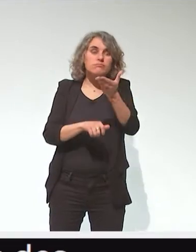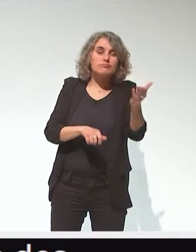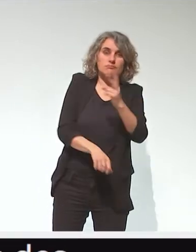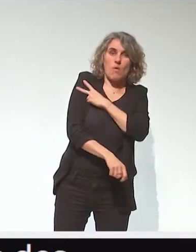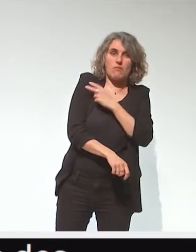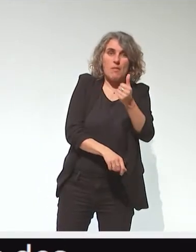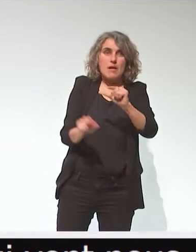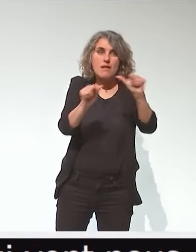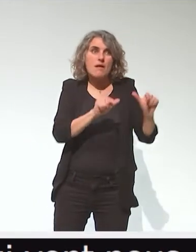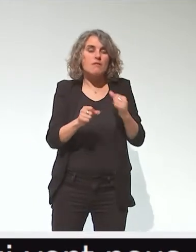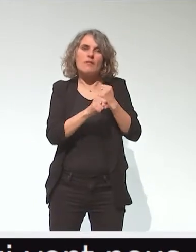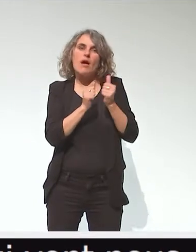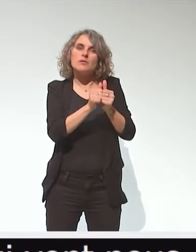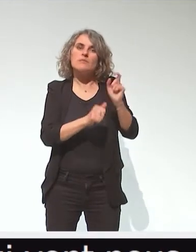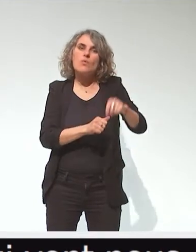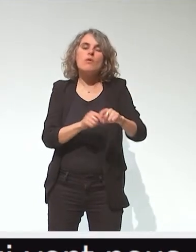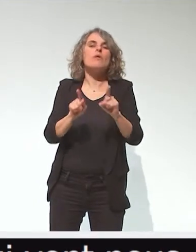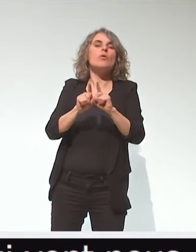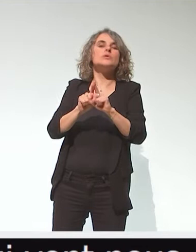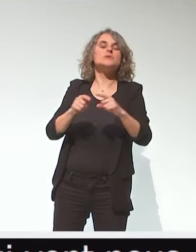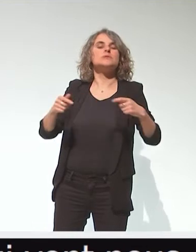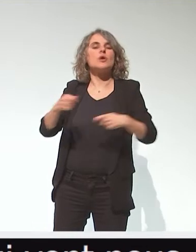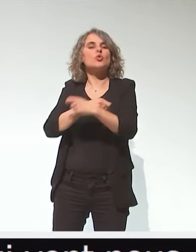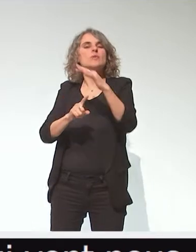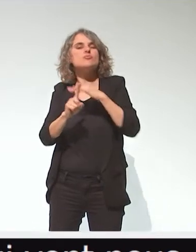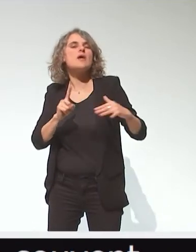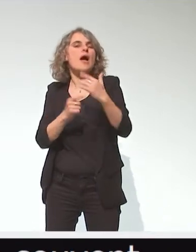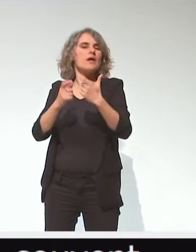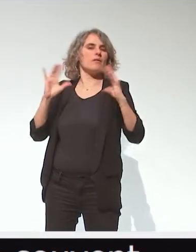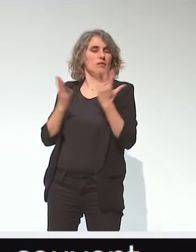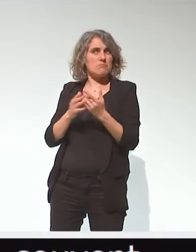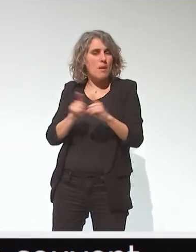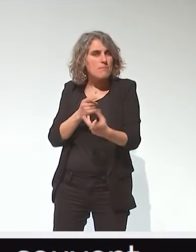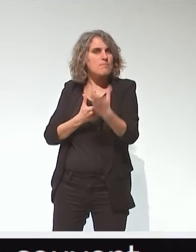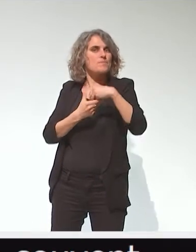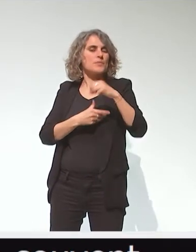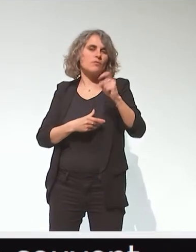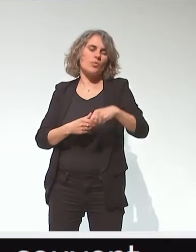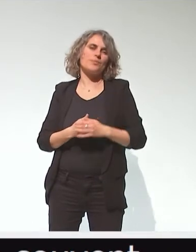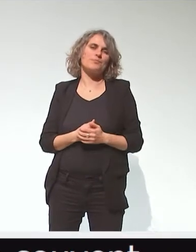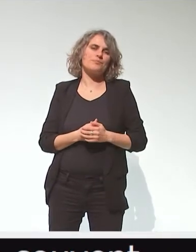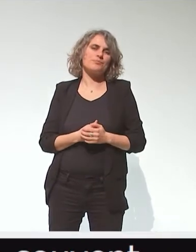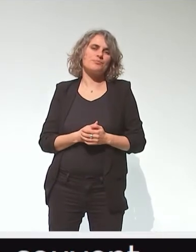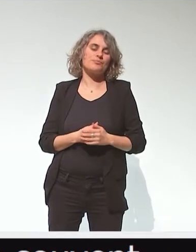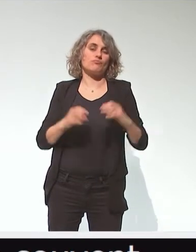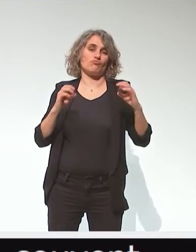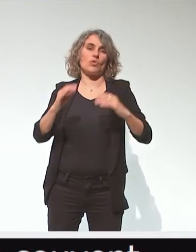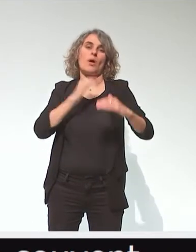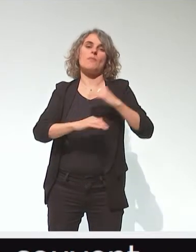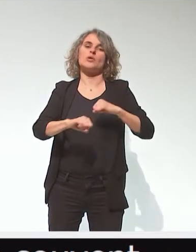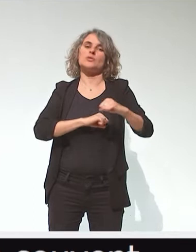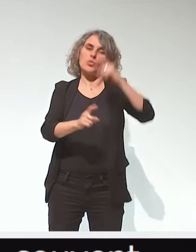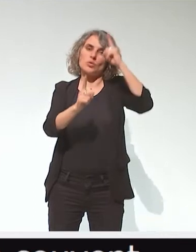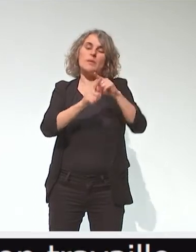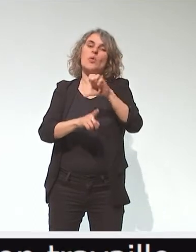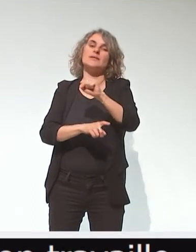social economy actors in this respect, and I'm sure Action Plan for Social Economy is helping a lot, but this is one of the